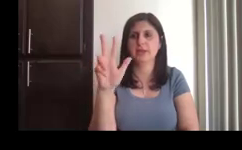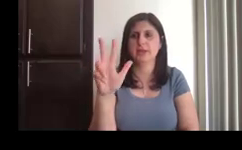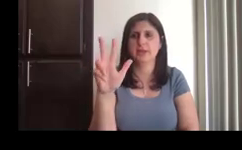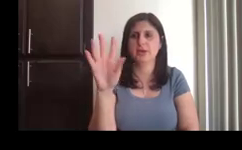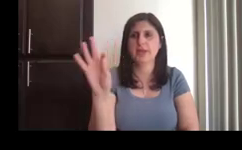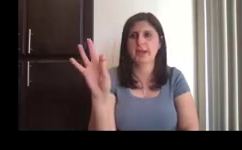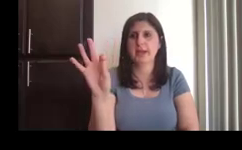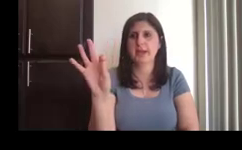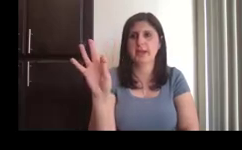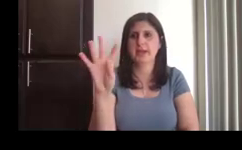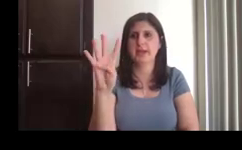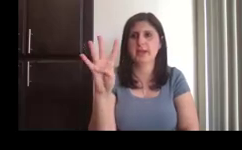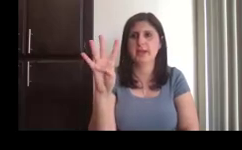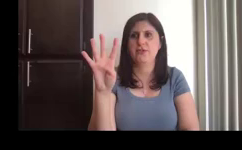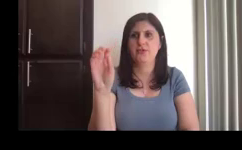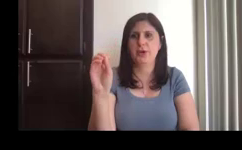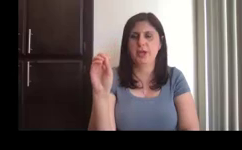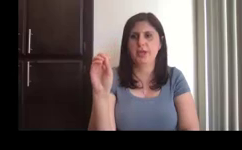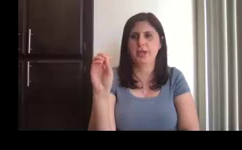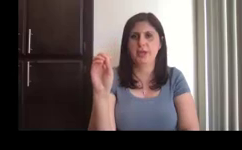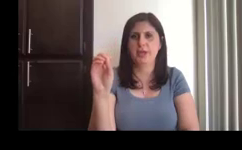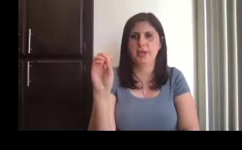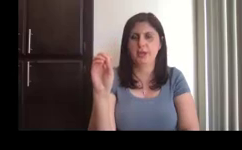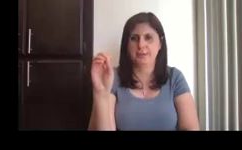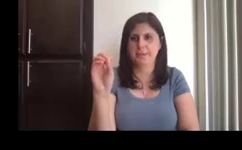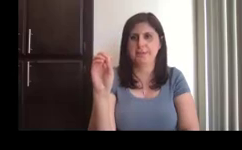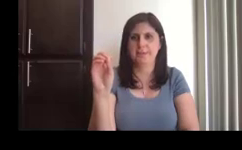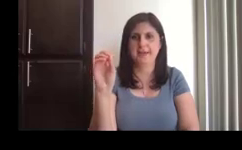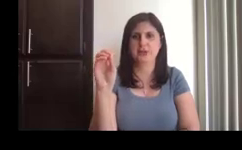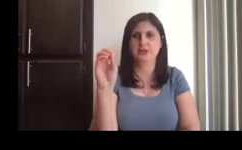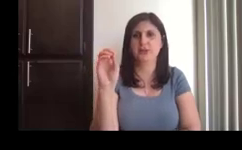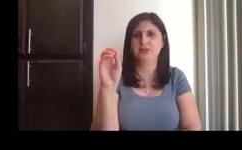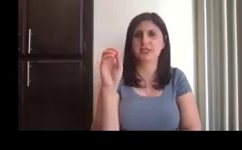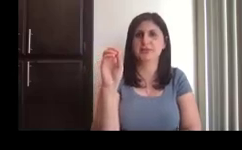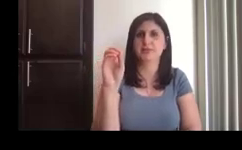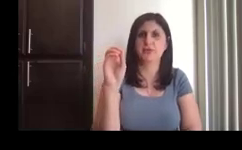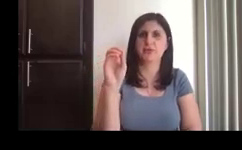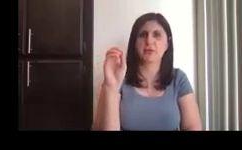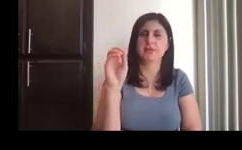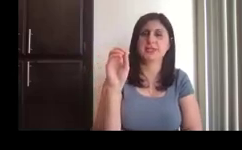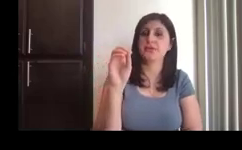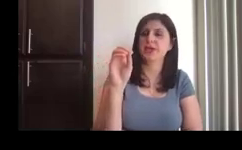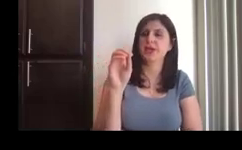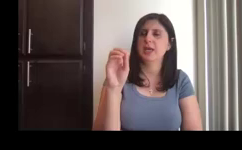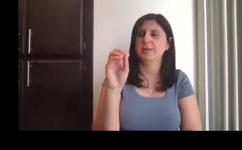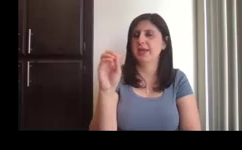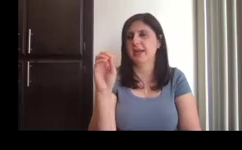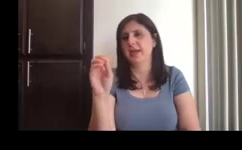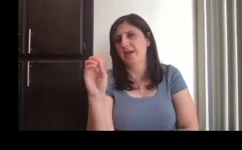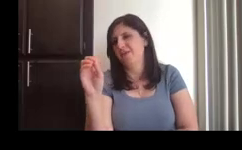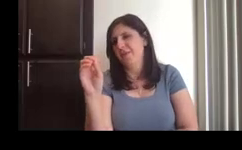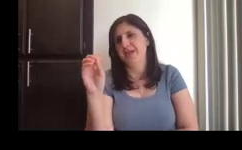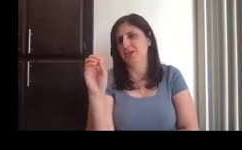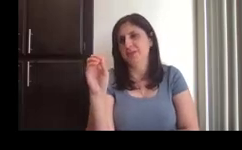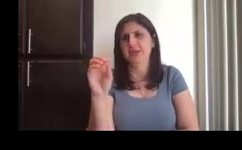38, 39, 40. Okay, so you were only responsible for up until 40. But